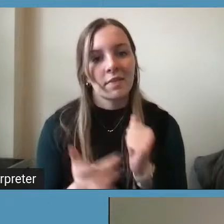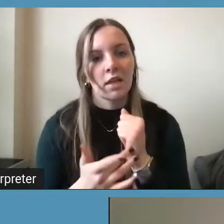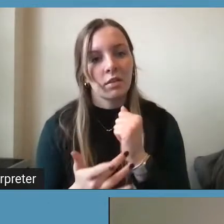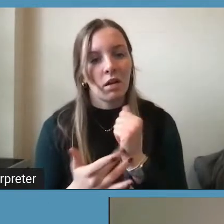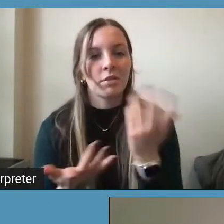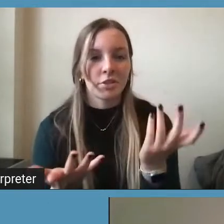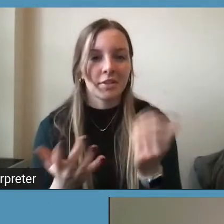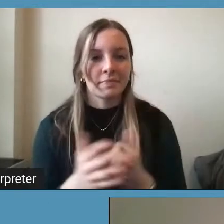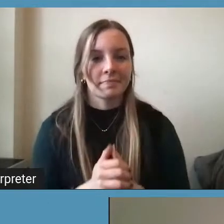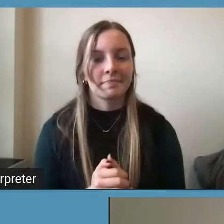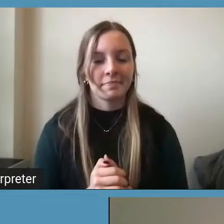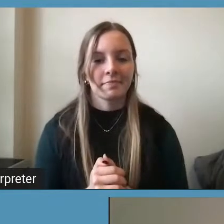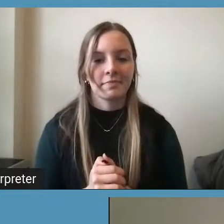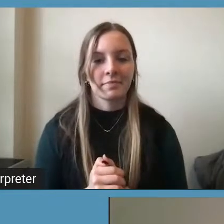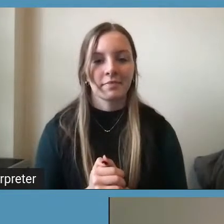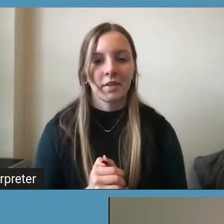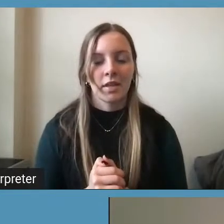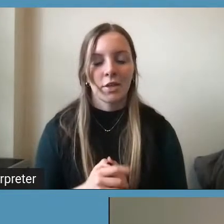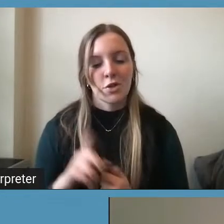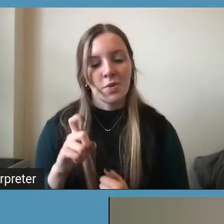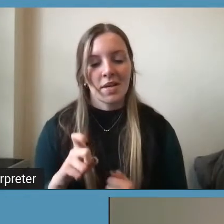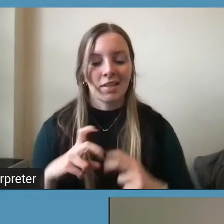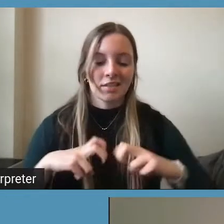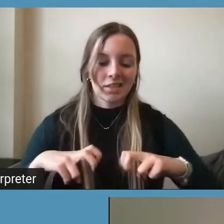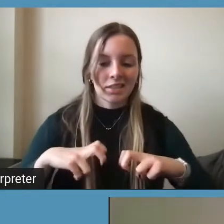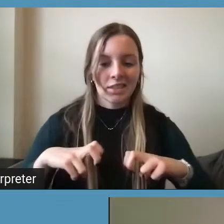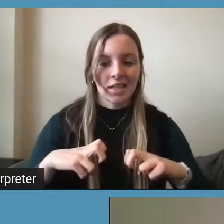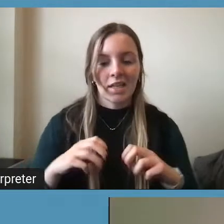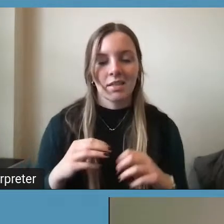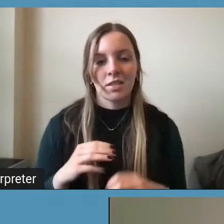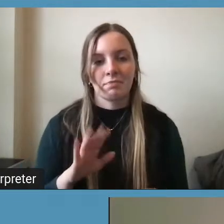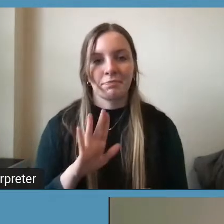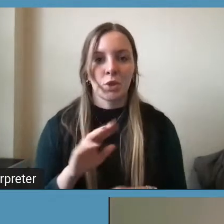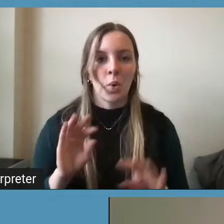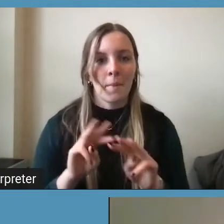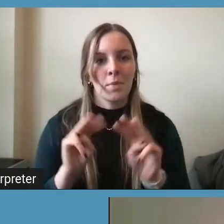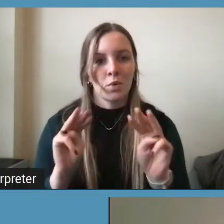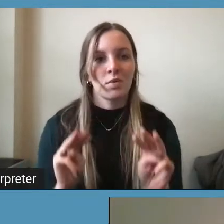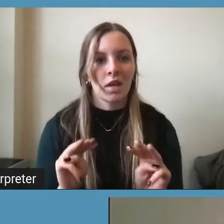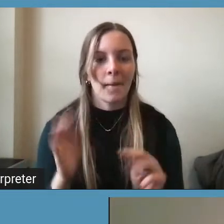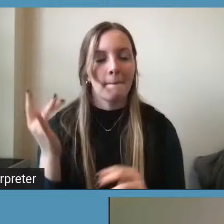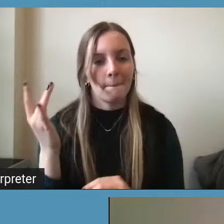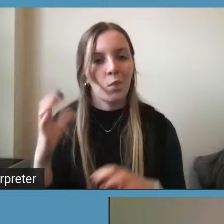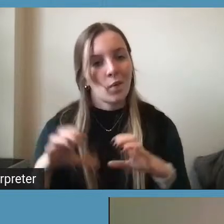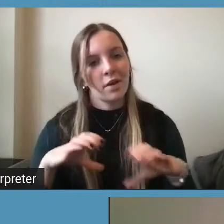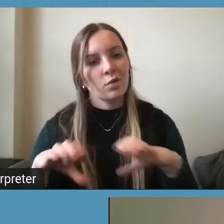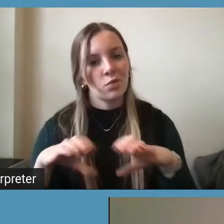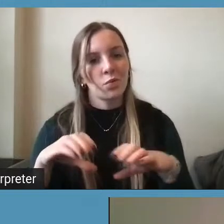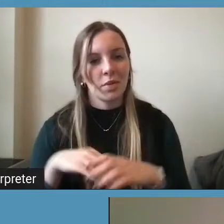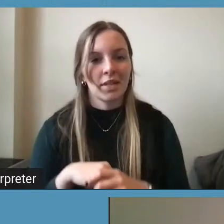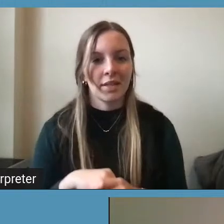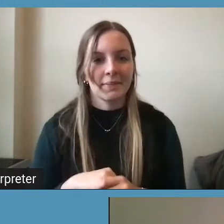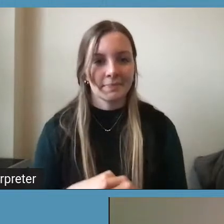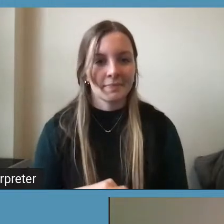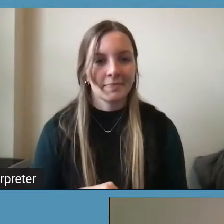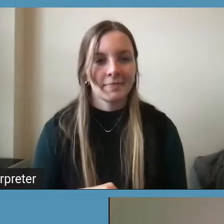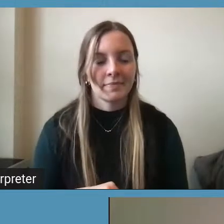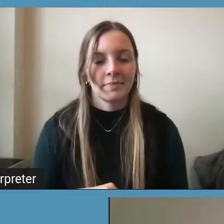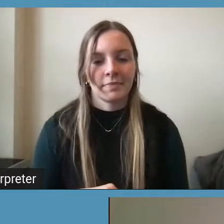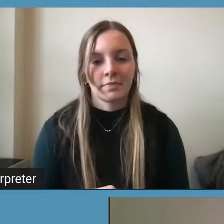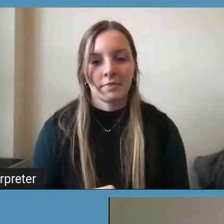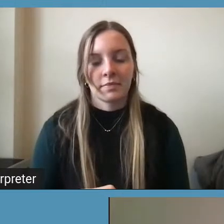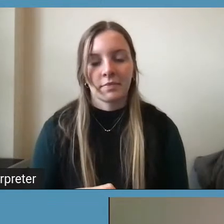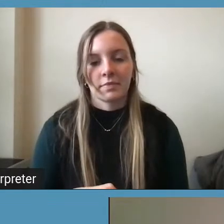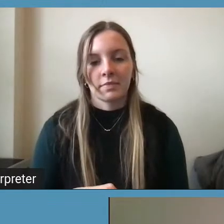the biggest mistake that we see people make, and this often comes not from the staff, but higher up in museums, this idea